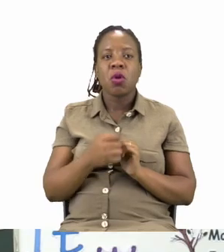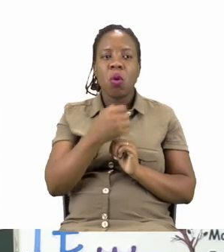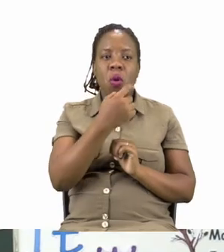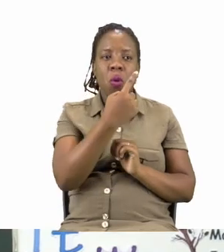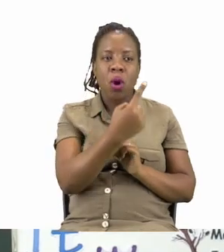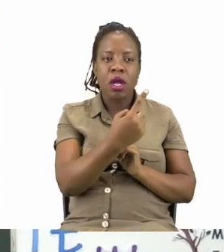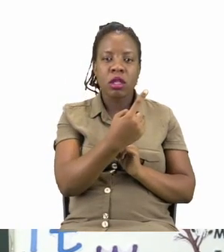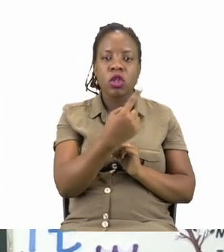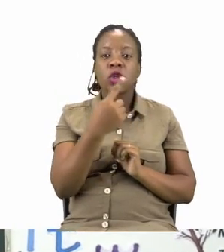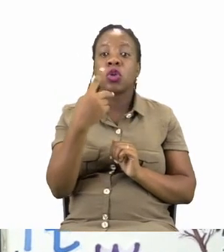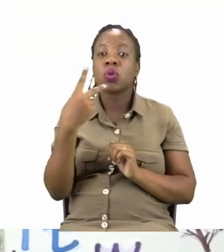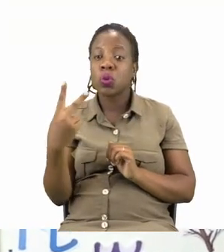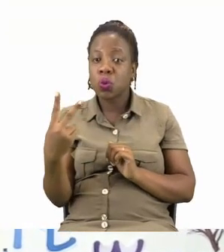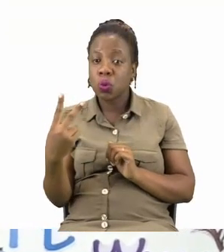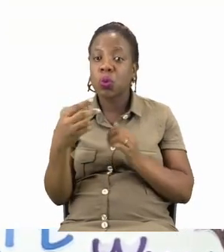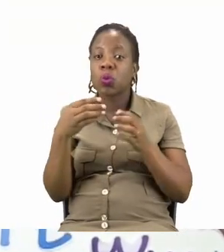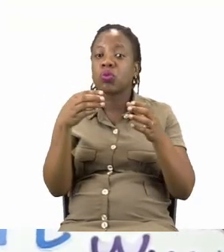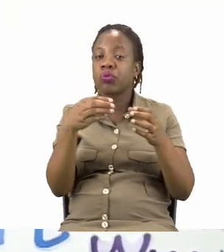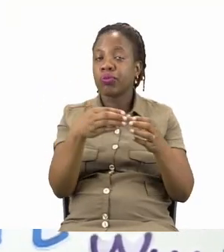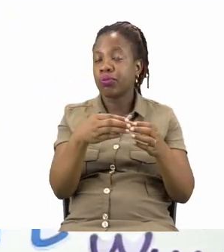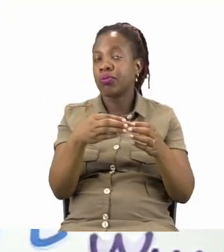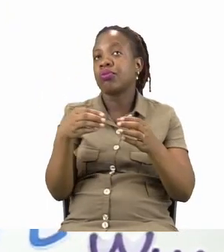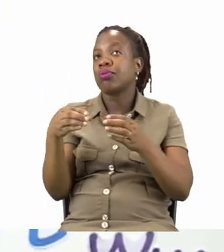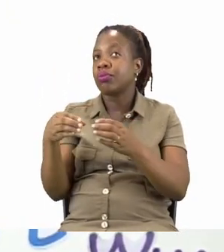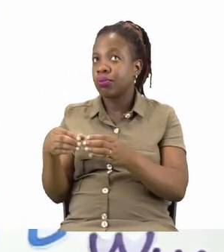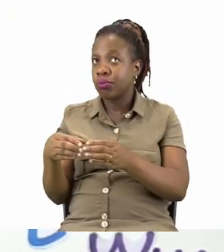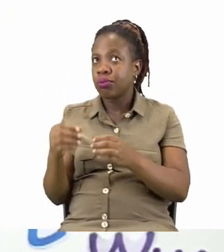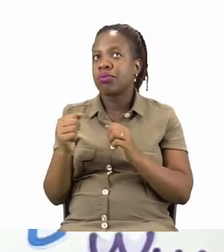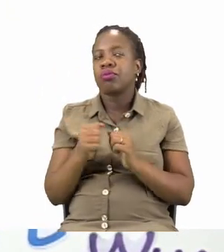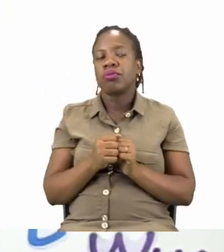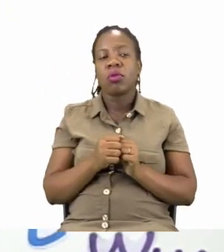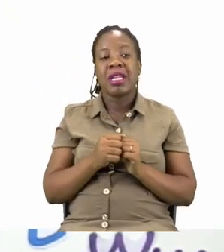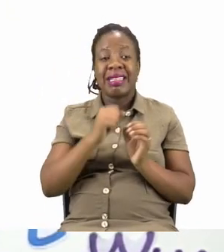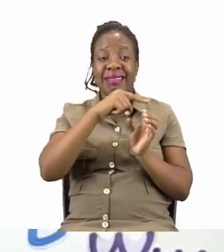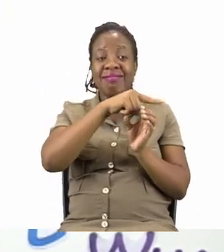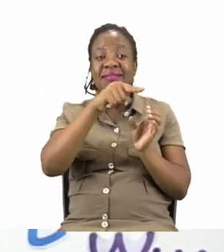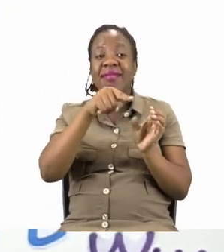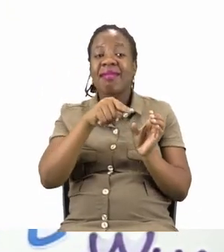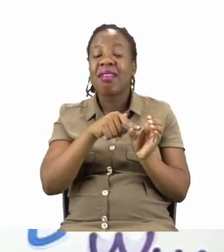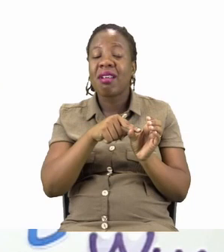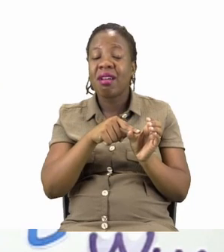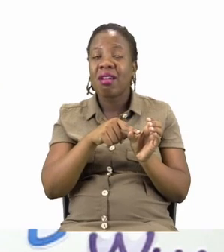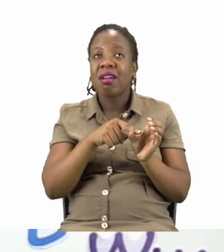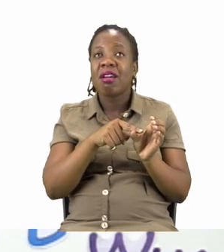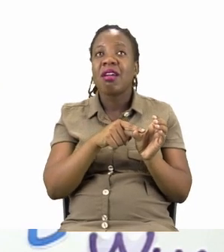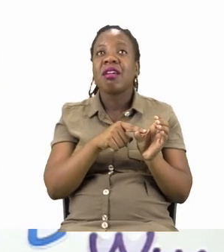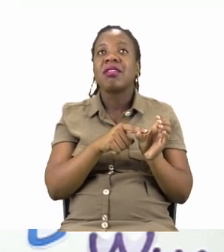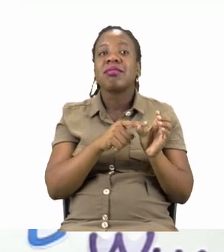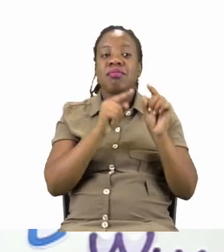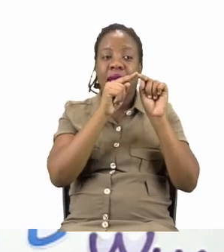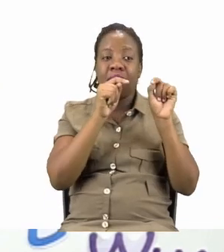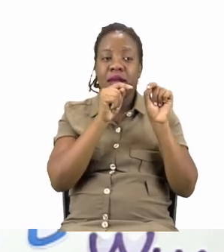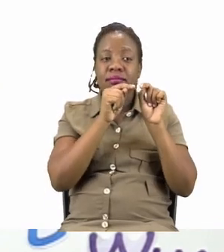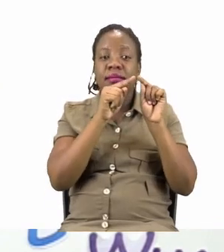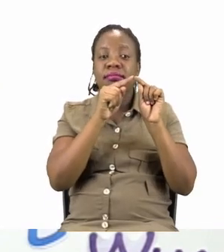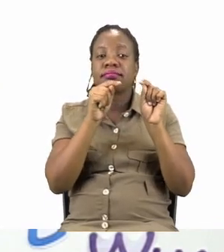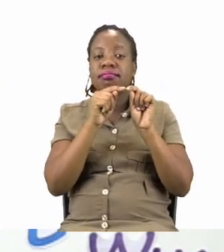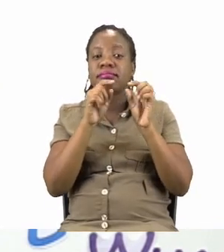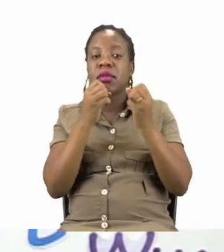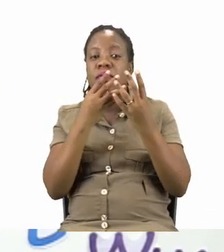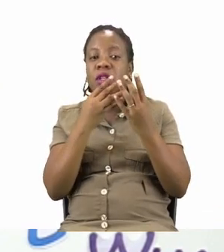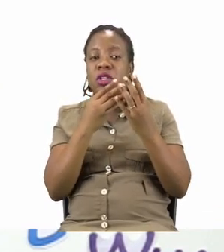2 groups, and here we have 1, 2, 3 triangles in each